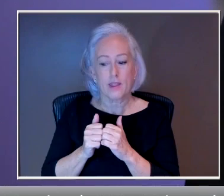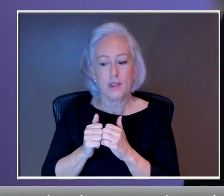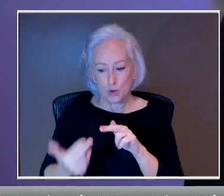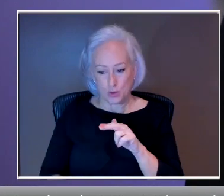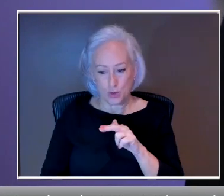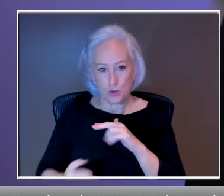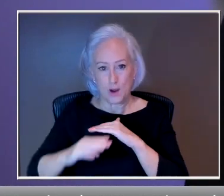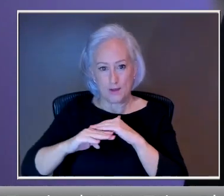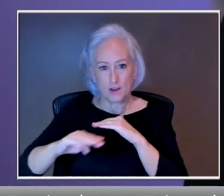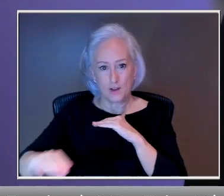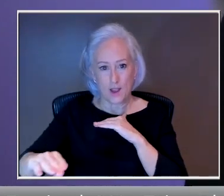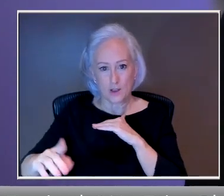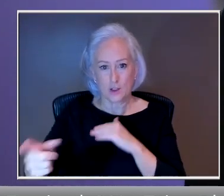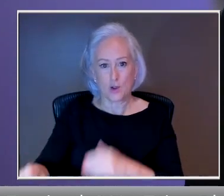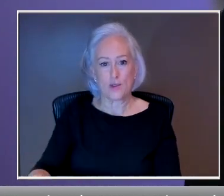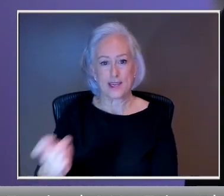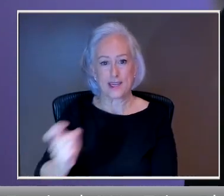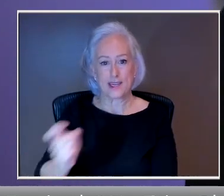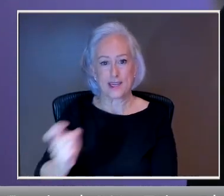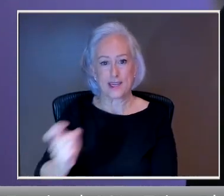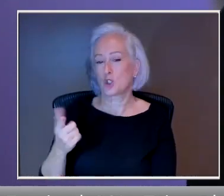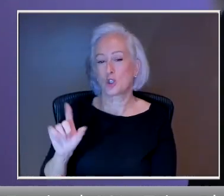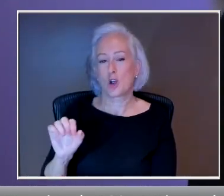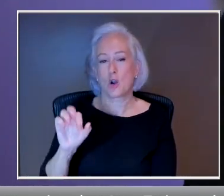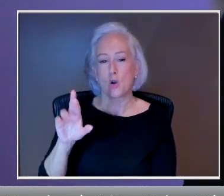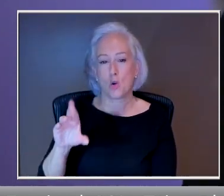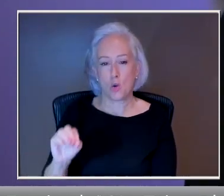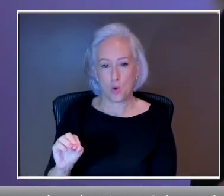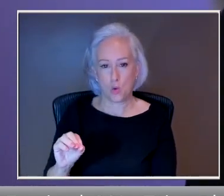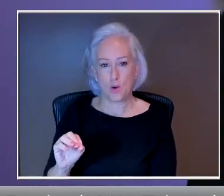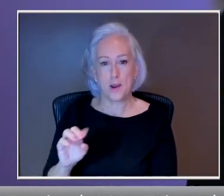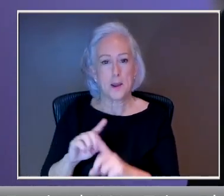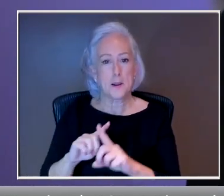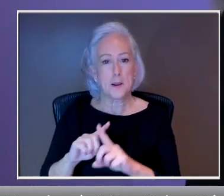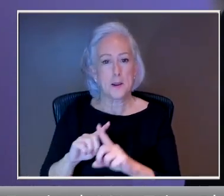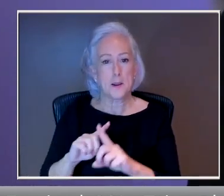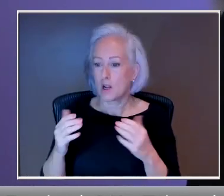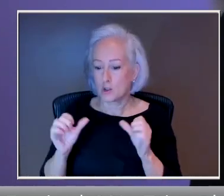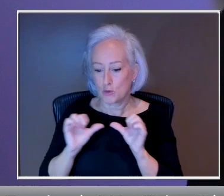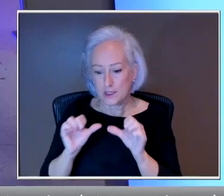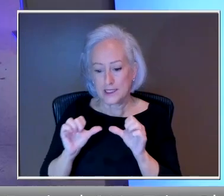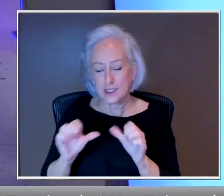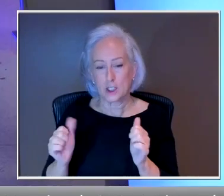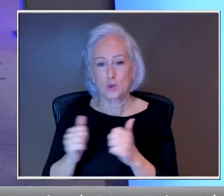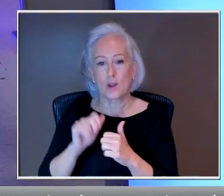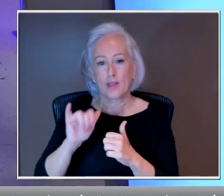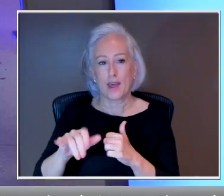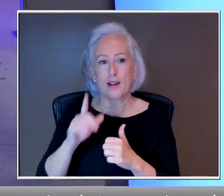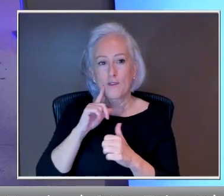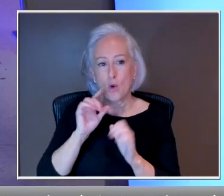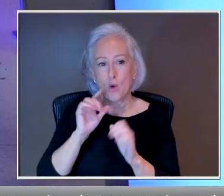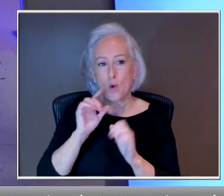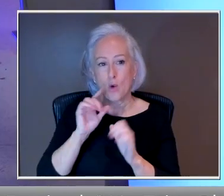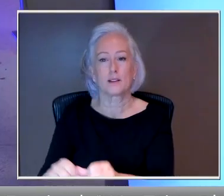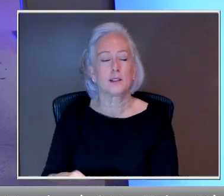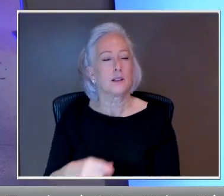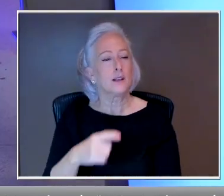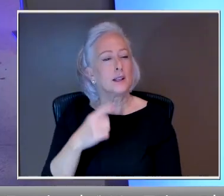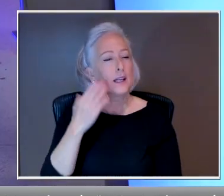Mounjaro, but I decided that I didn't want to be on that for the rest of my life. And for people who aren't familiar with Mounjaro, what's